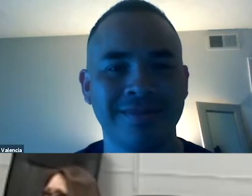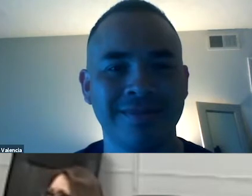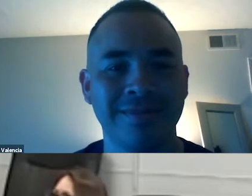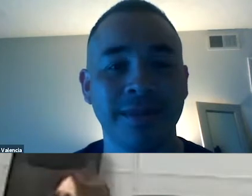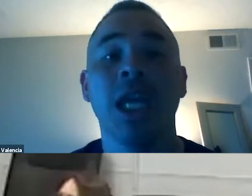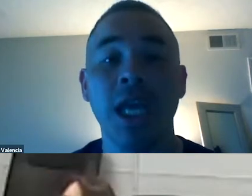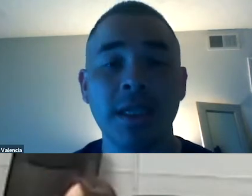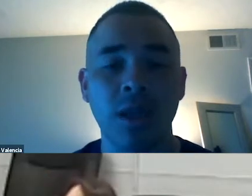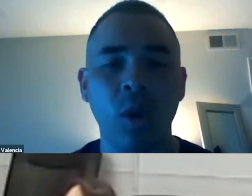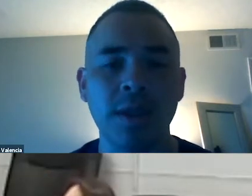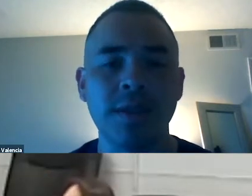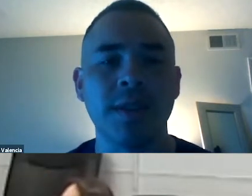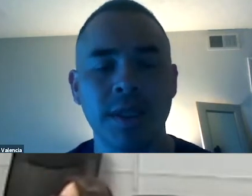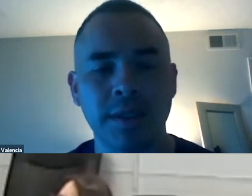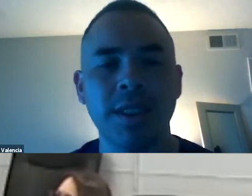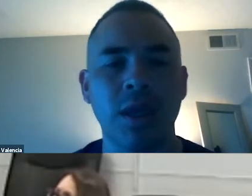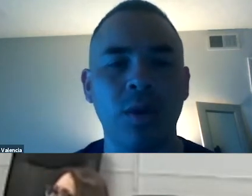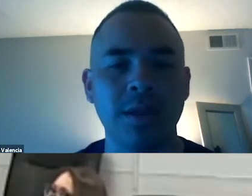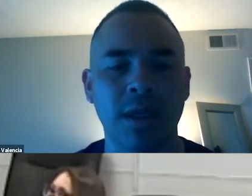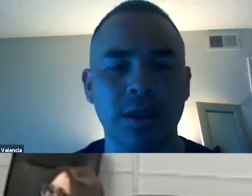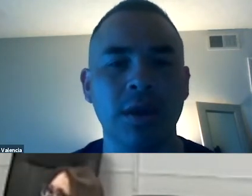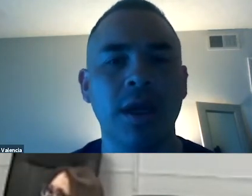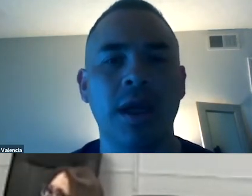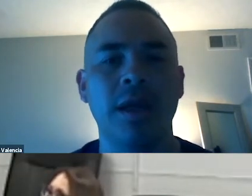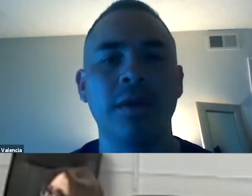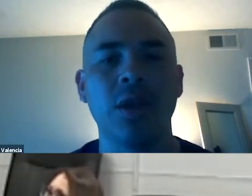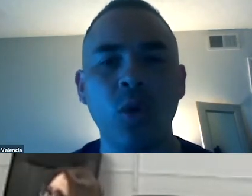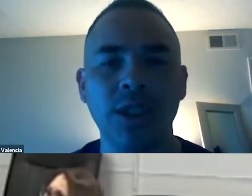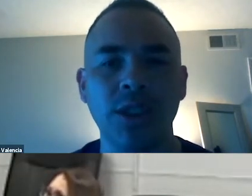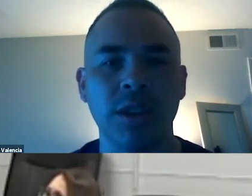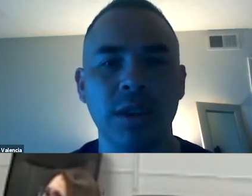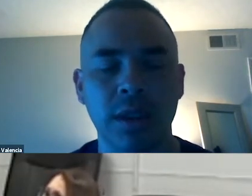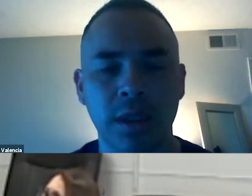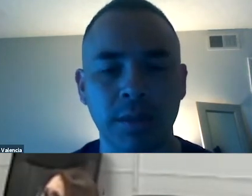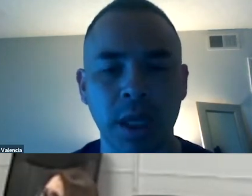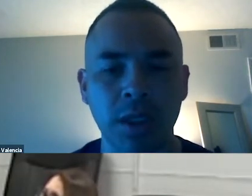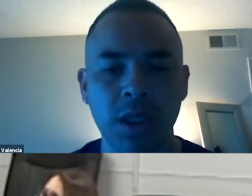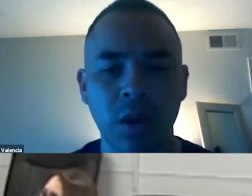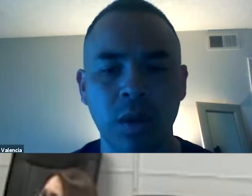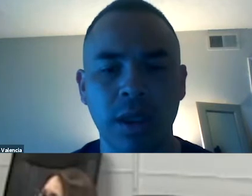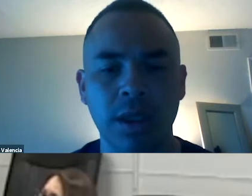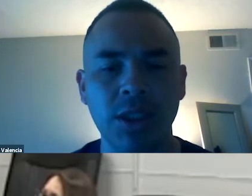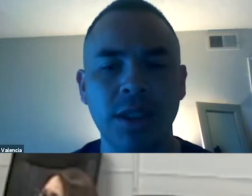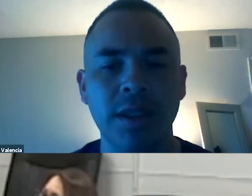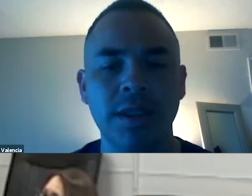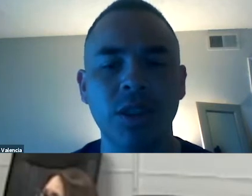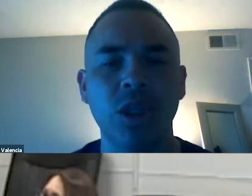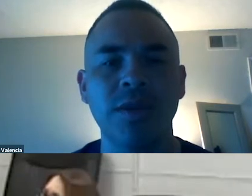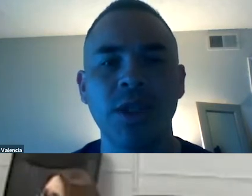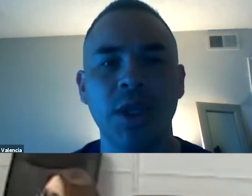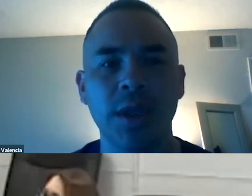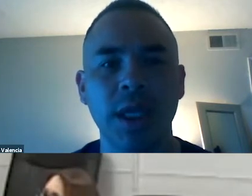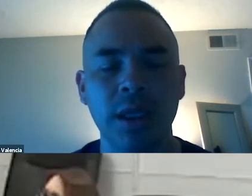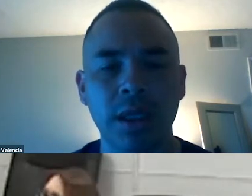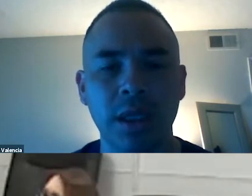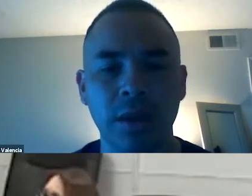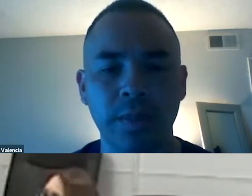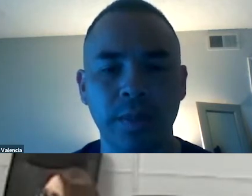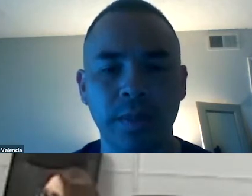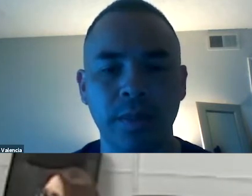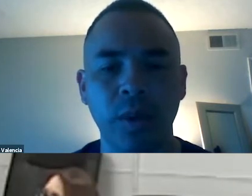the question from board member? Yes, I was. Yes, I was, Doctor. Good question. So in terms of